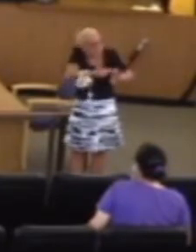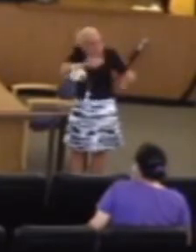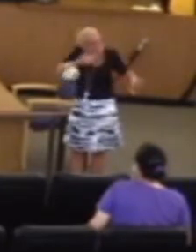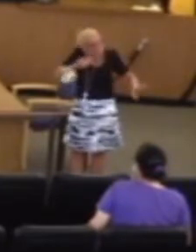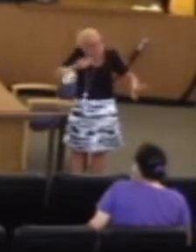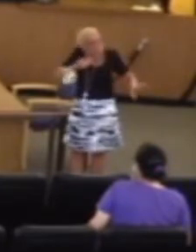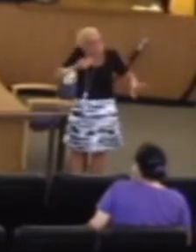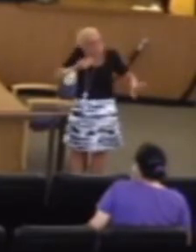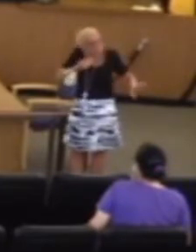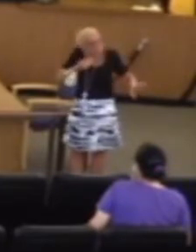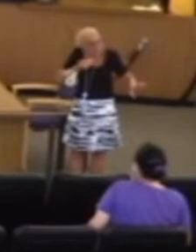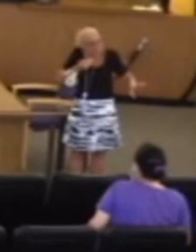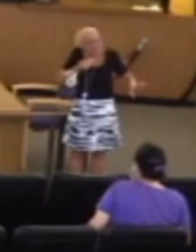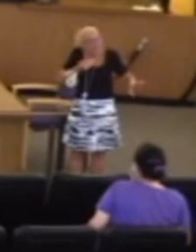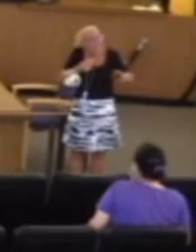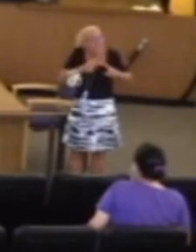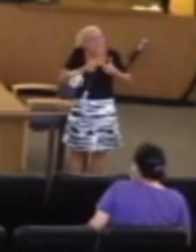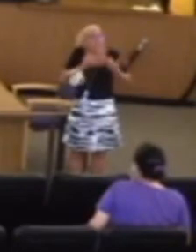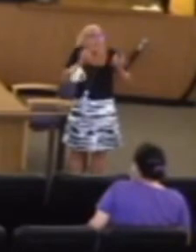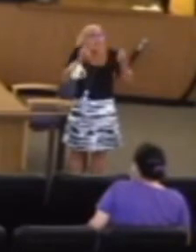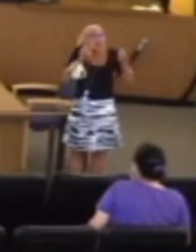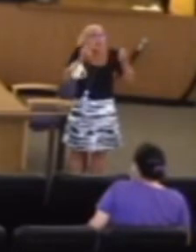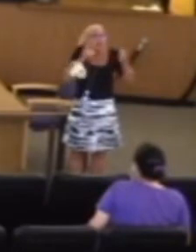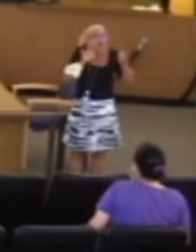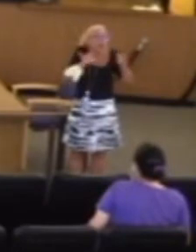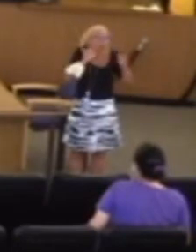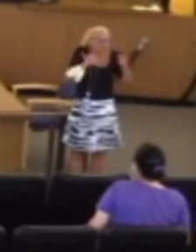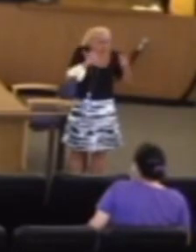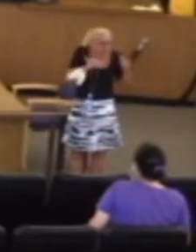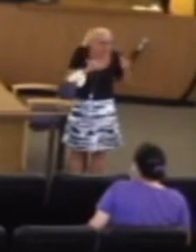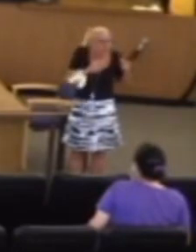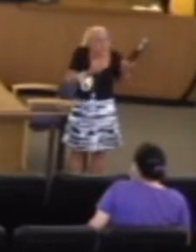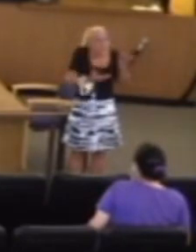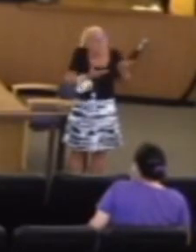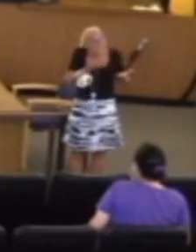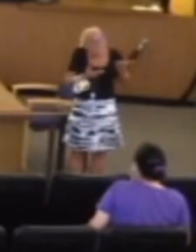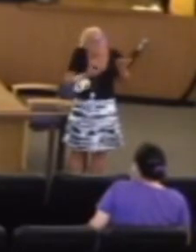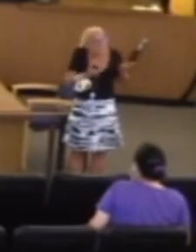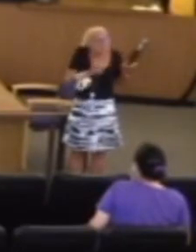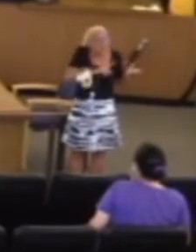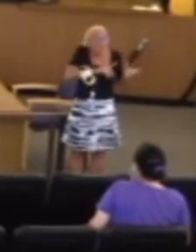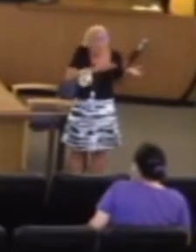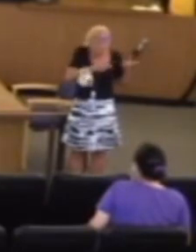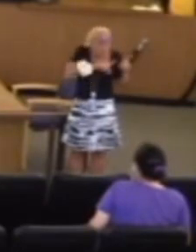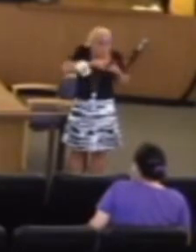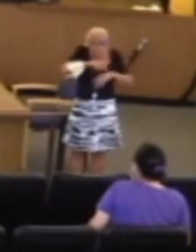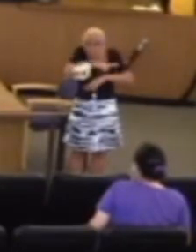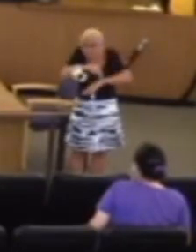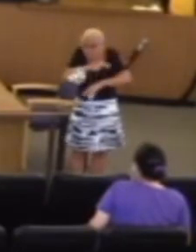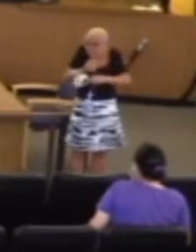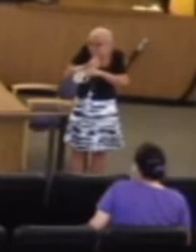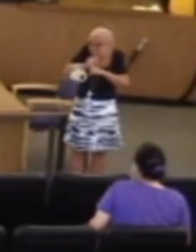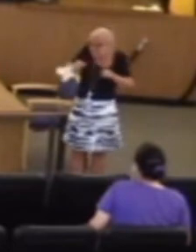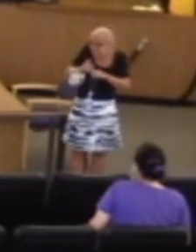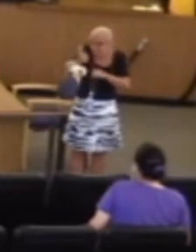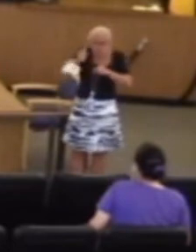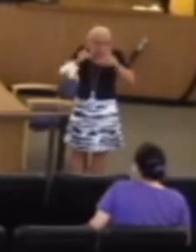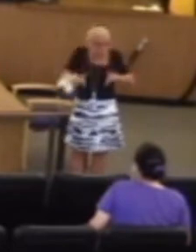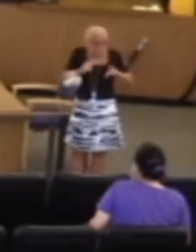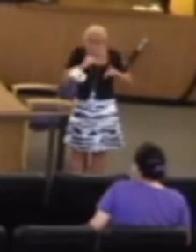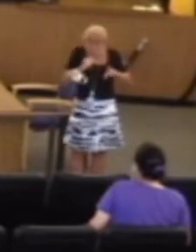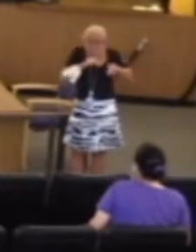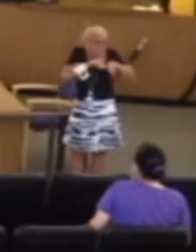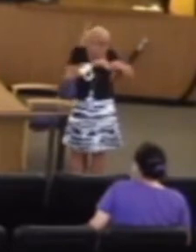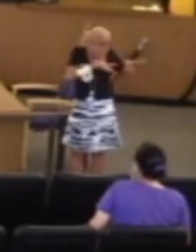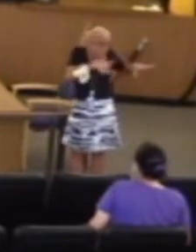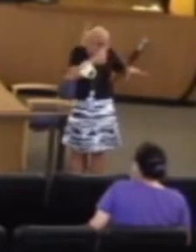find early detection if you do have it. And if the life you save may not be your own, it might be one of your family members or your neighbors or